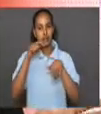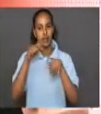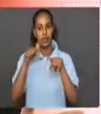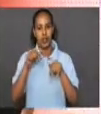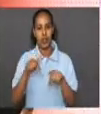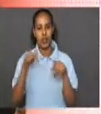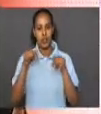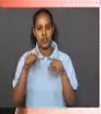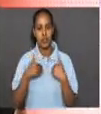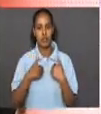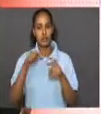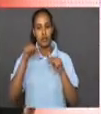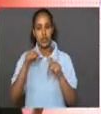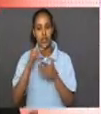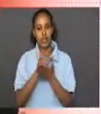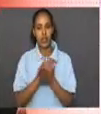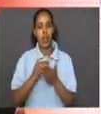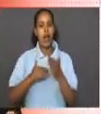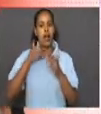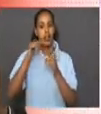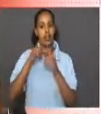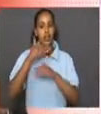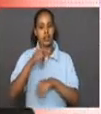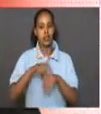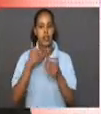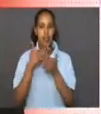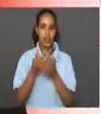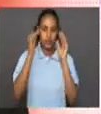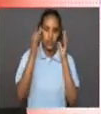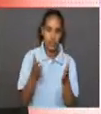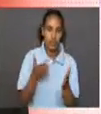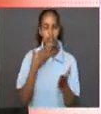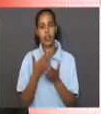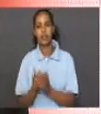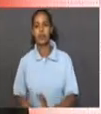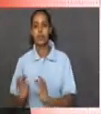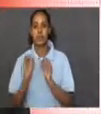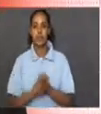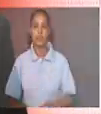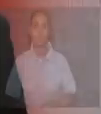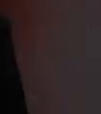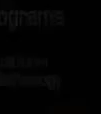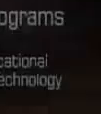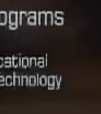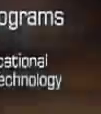we have for today's lesson. Until next time, thank you, teacher. Thank you, students.